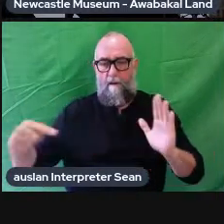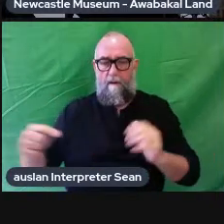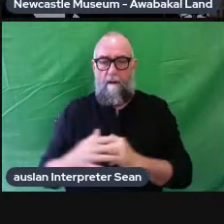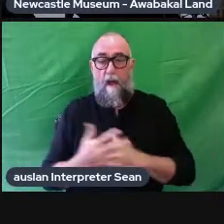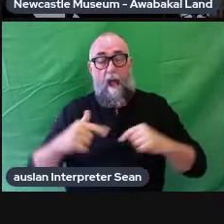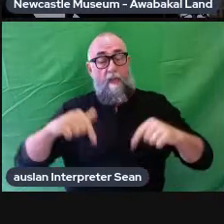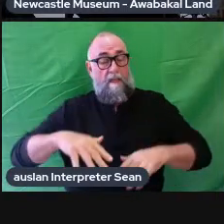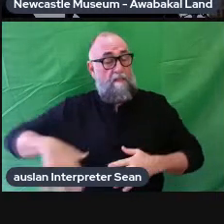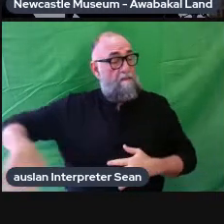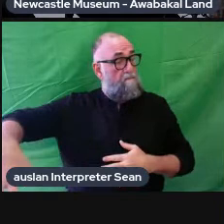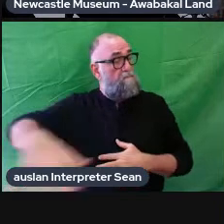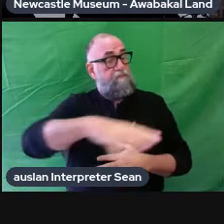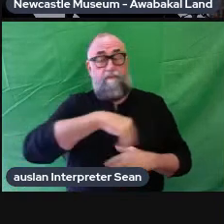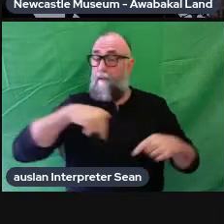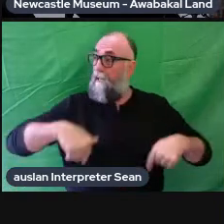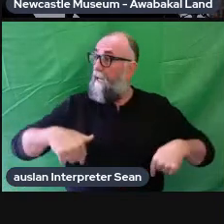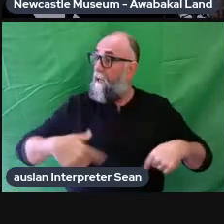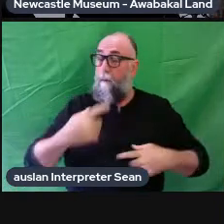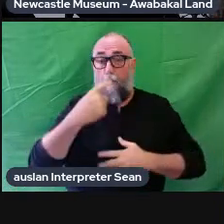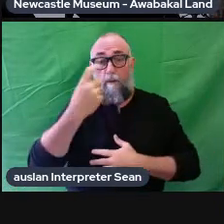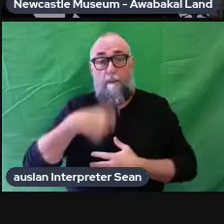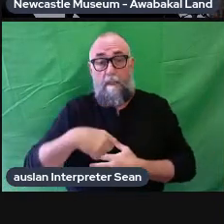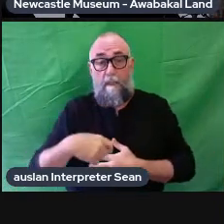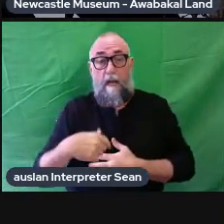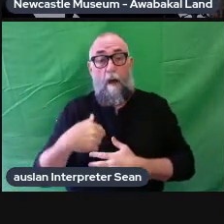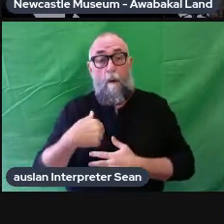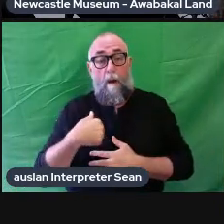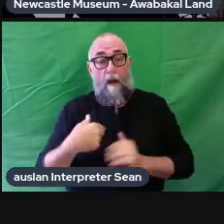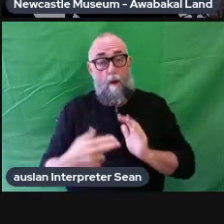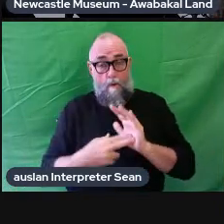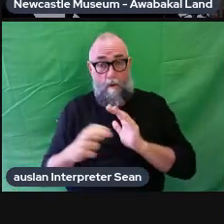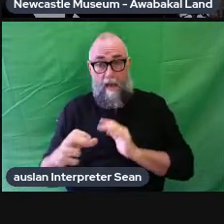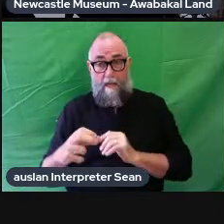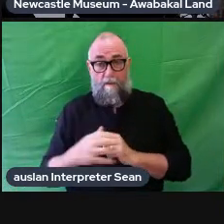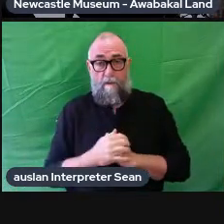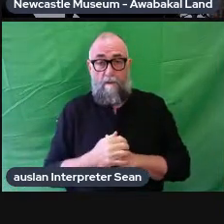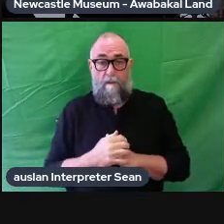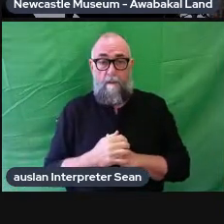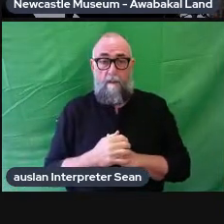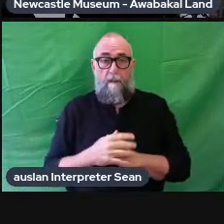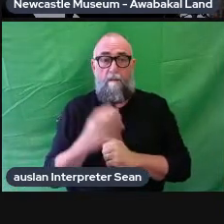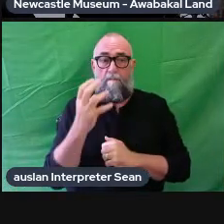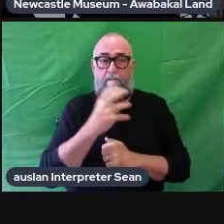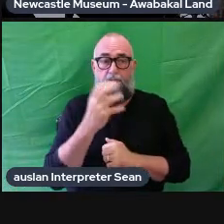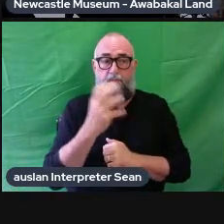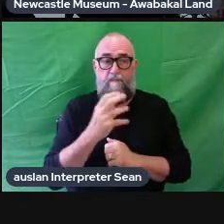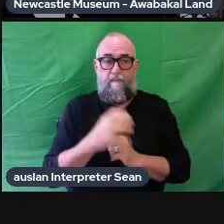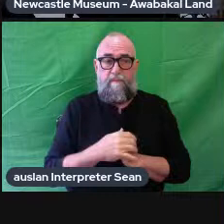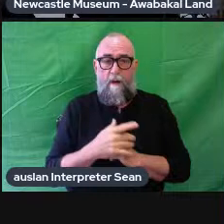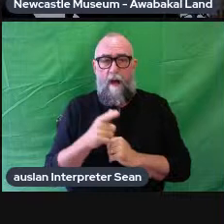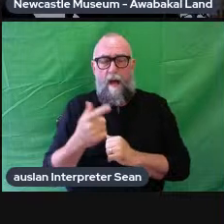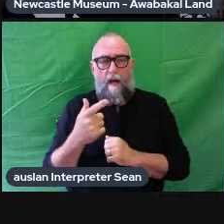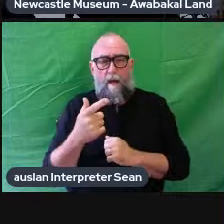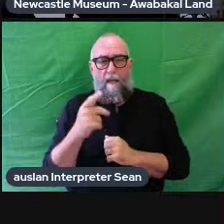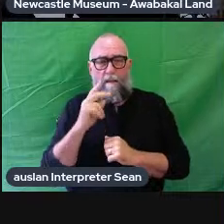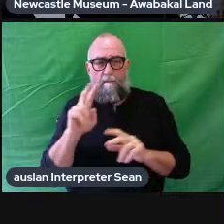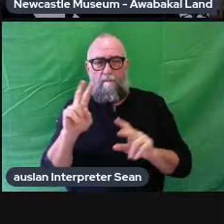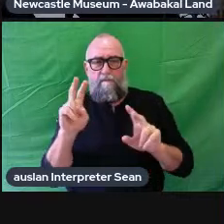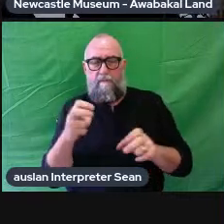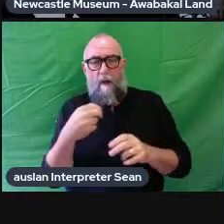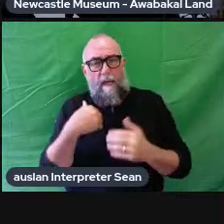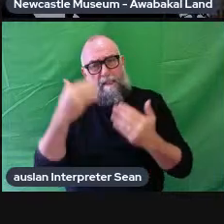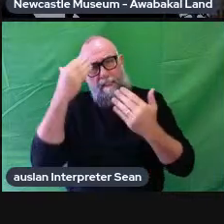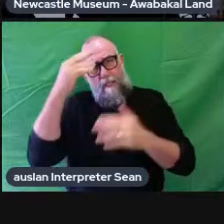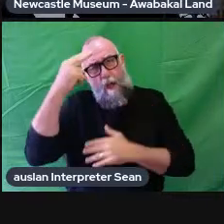is called Mulubinba. It's quite ridiculous that I didn't know that until a couple of years ago.